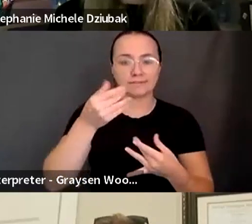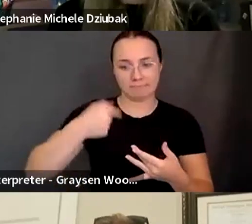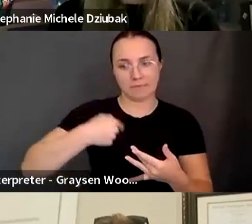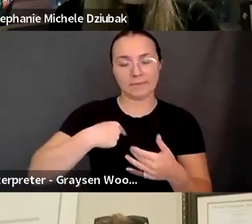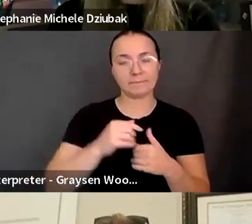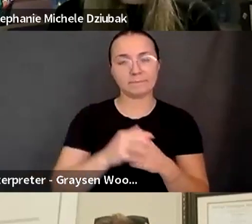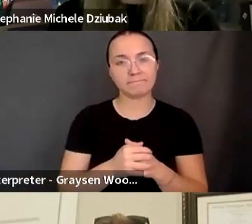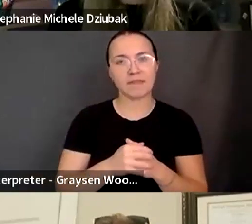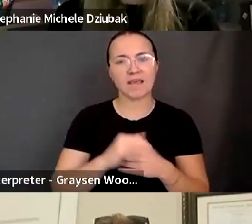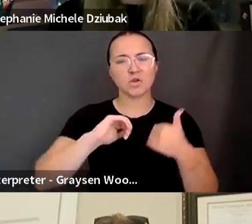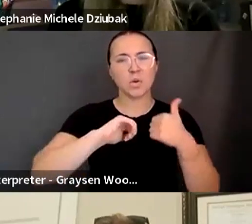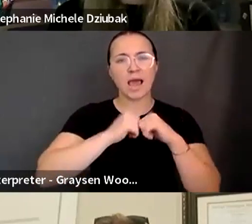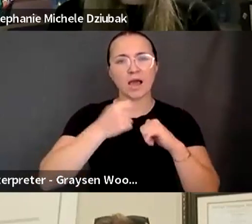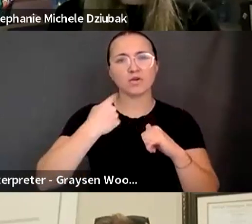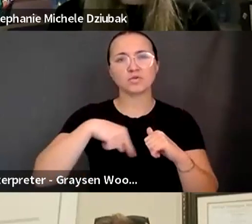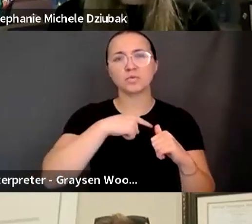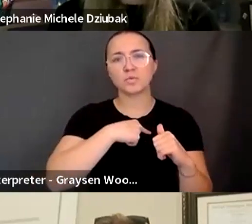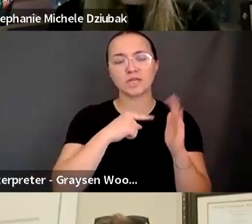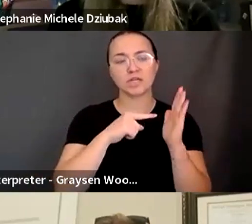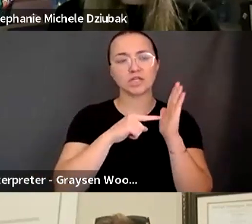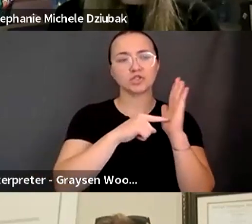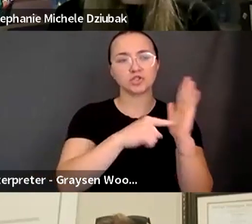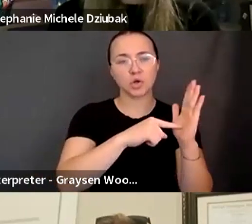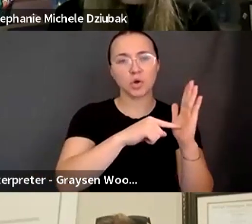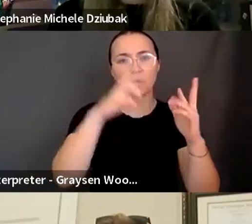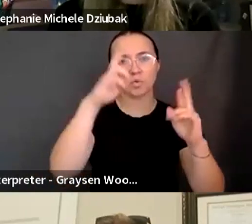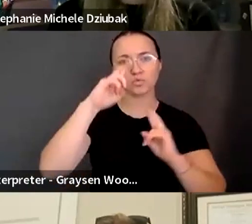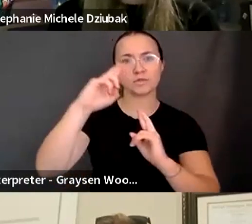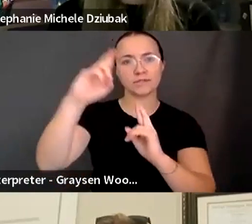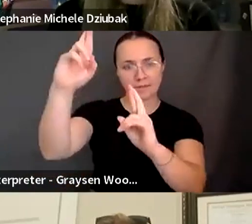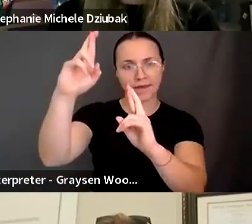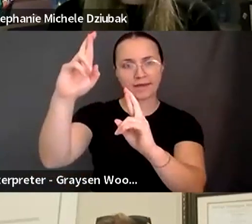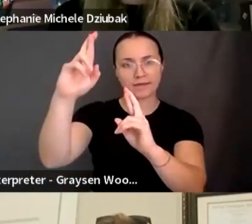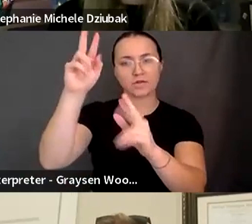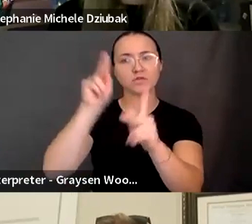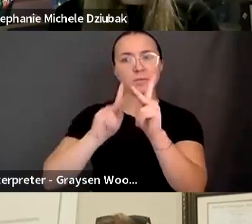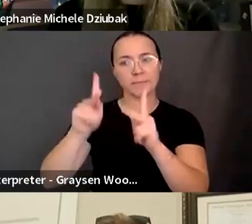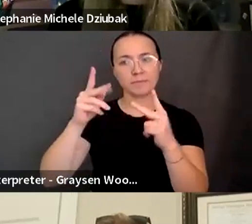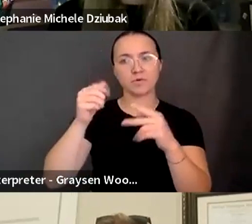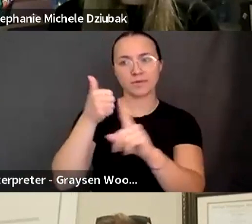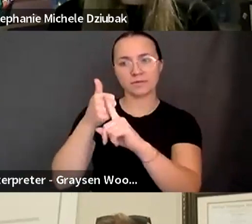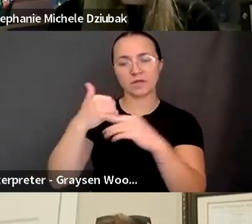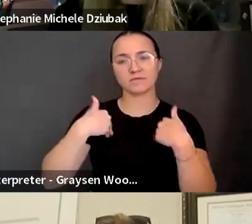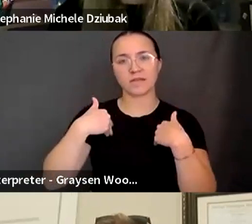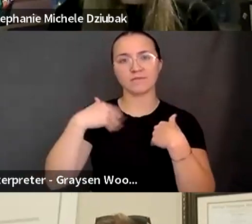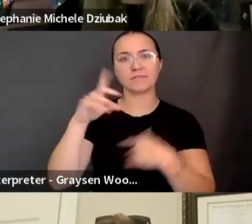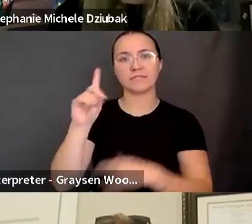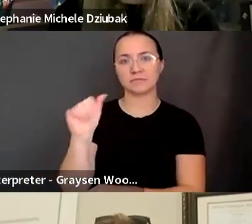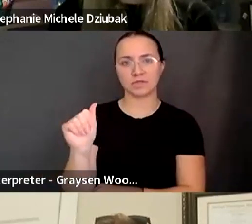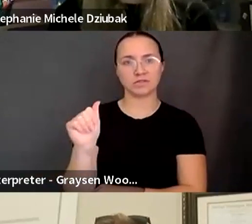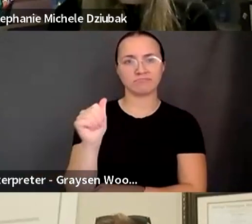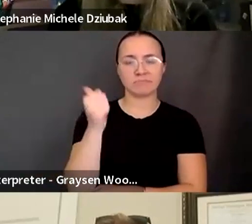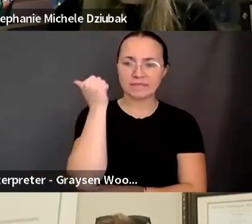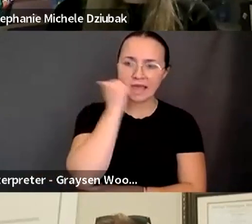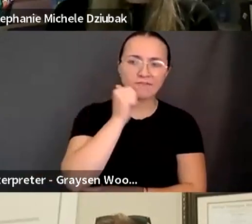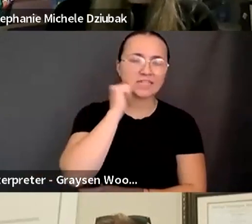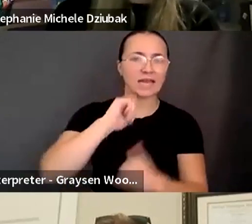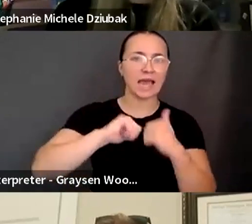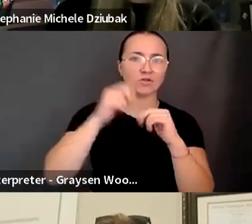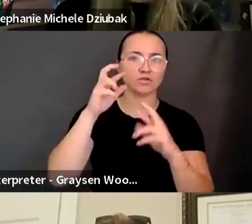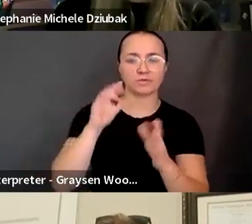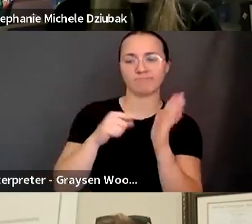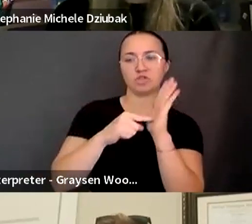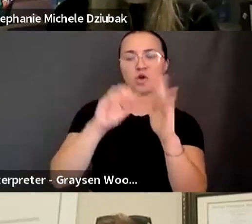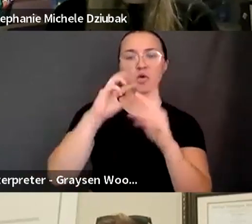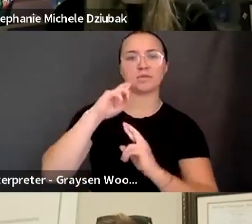we have and show respect to people with disabilities in our everyday lives? So I'll just tell you, I've